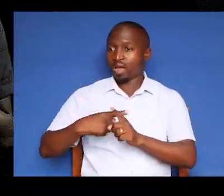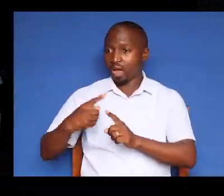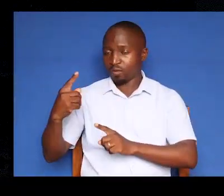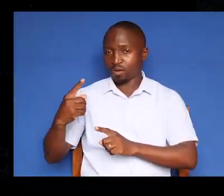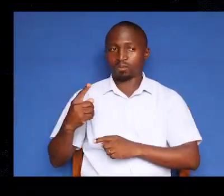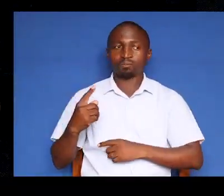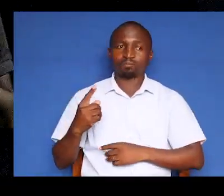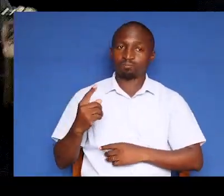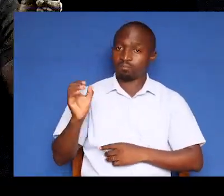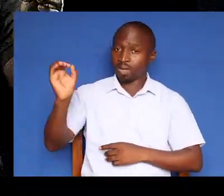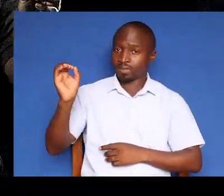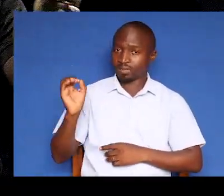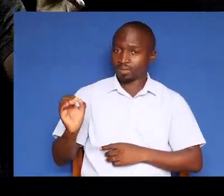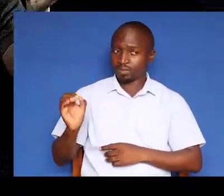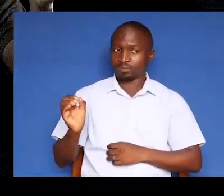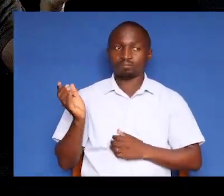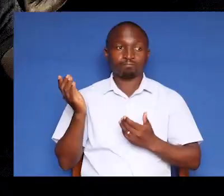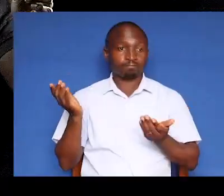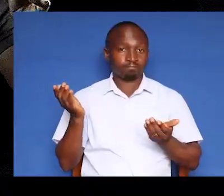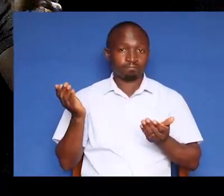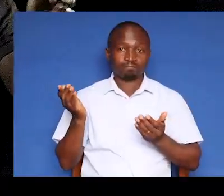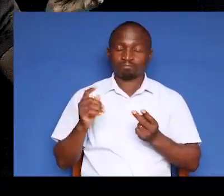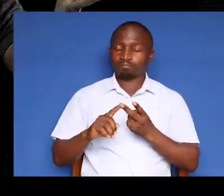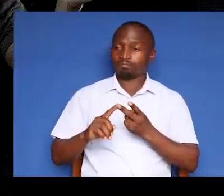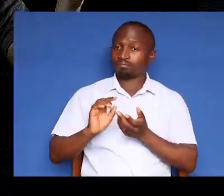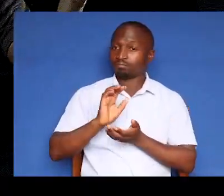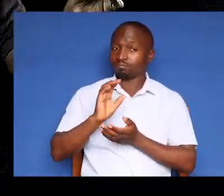100%. Here we get